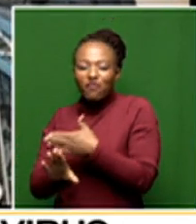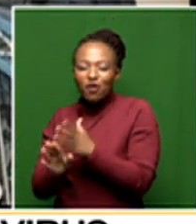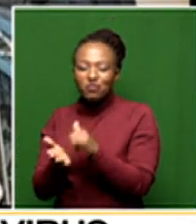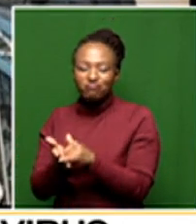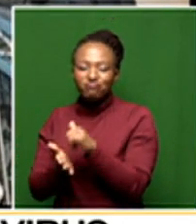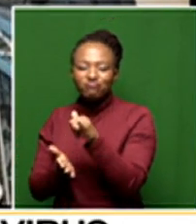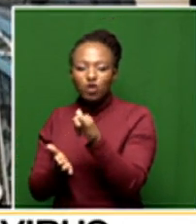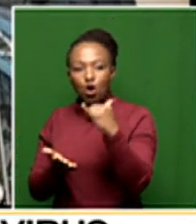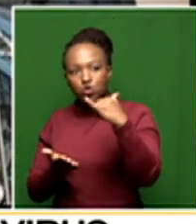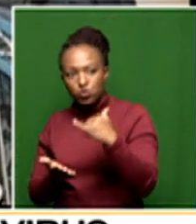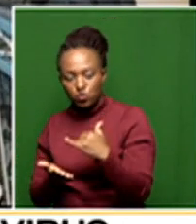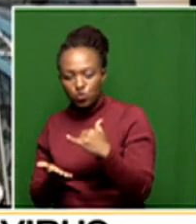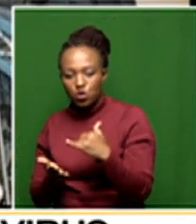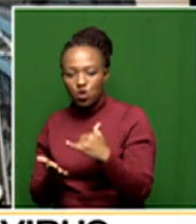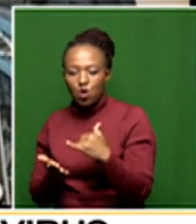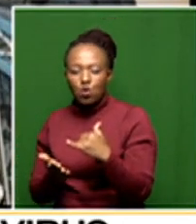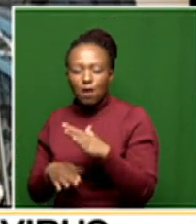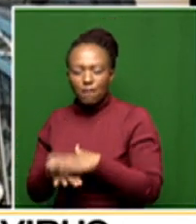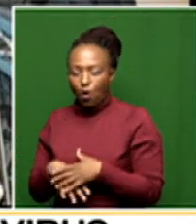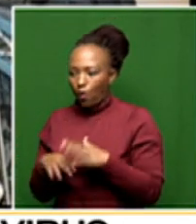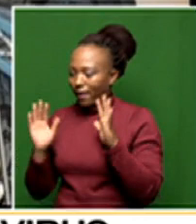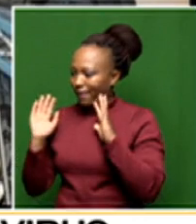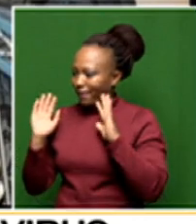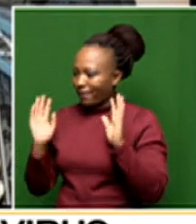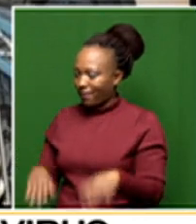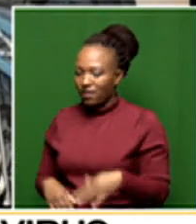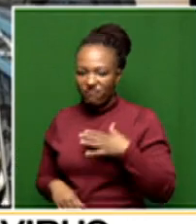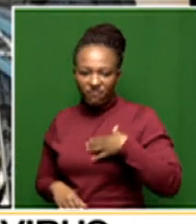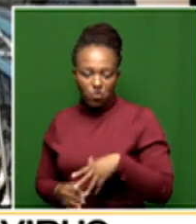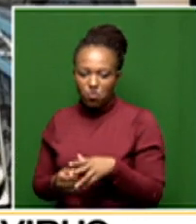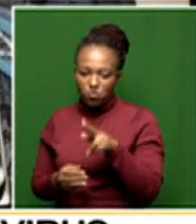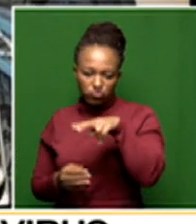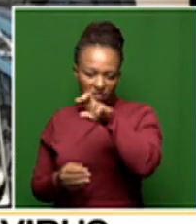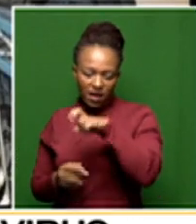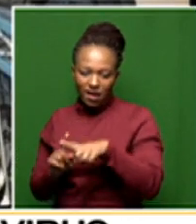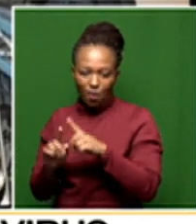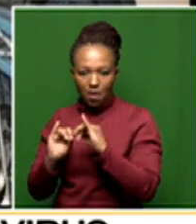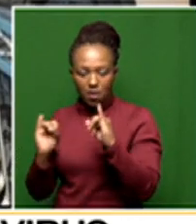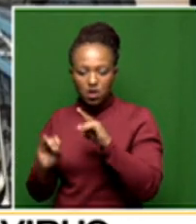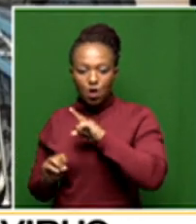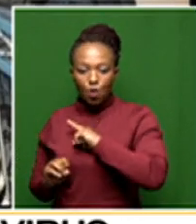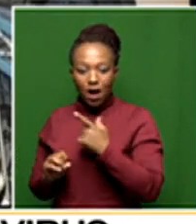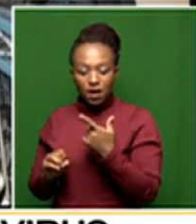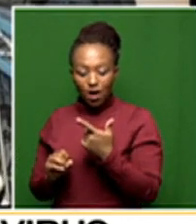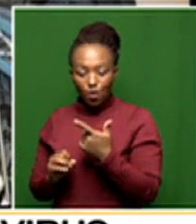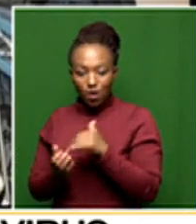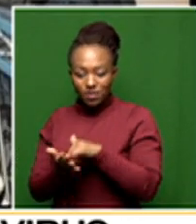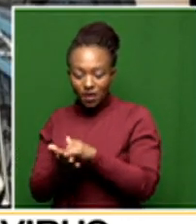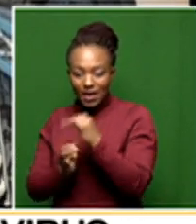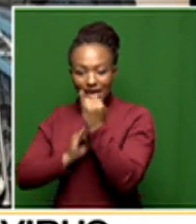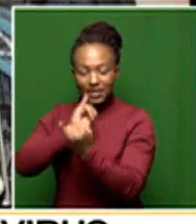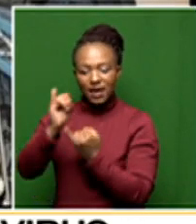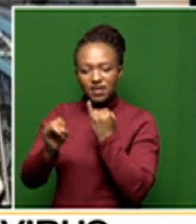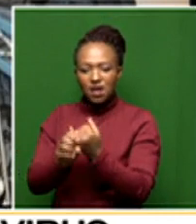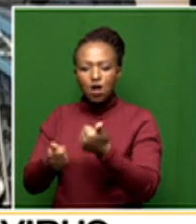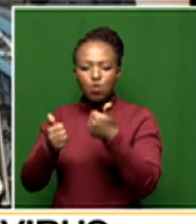which is... It makes it even more unpleasant. So, you know, this is a saving grace to the airline that the international travel is